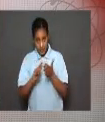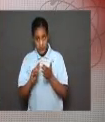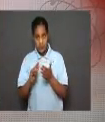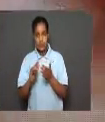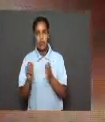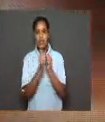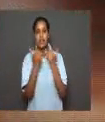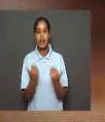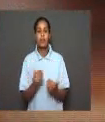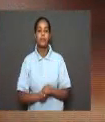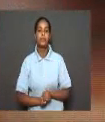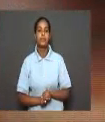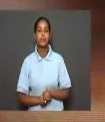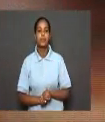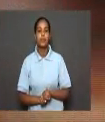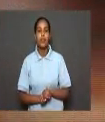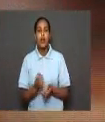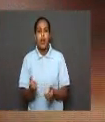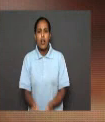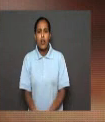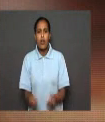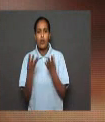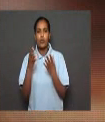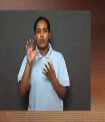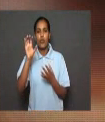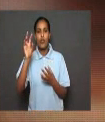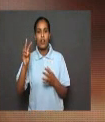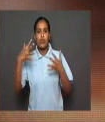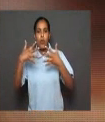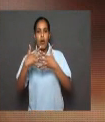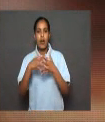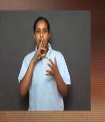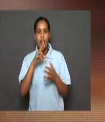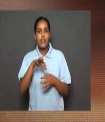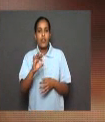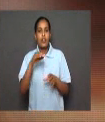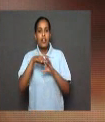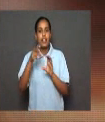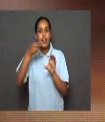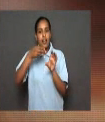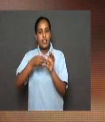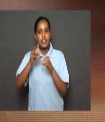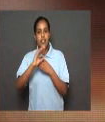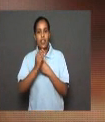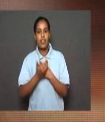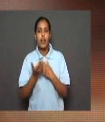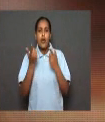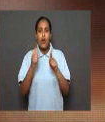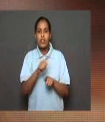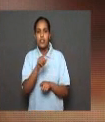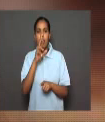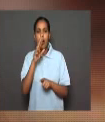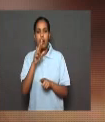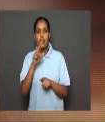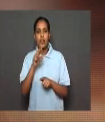now. A lot of covalent compounds are found in gaseous state when they are